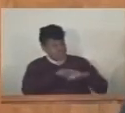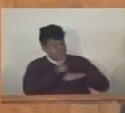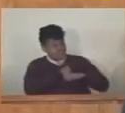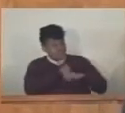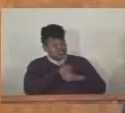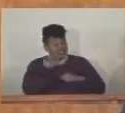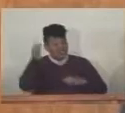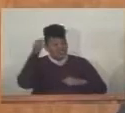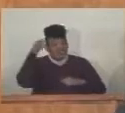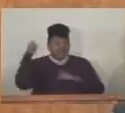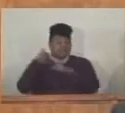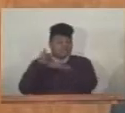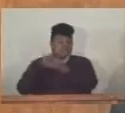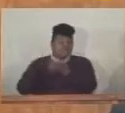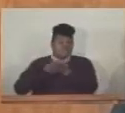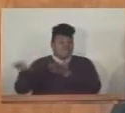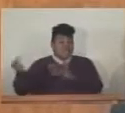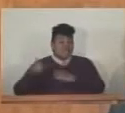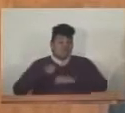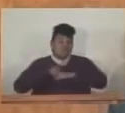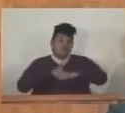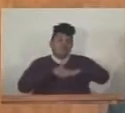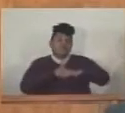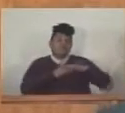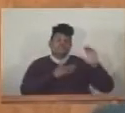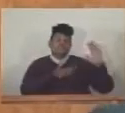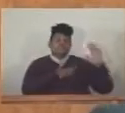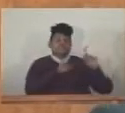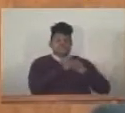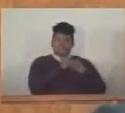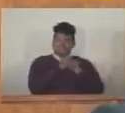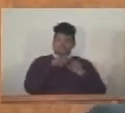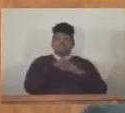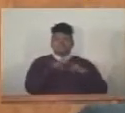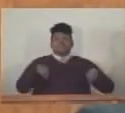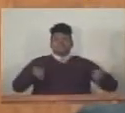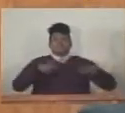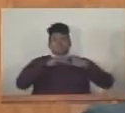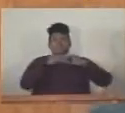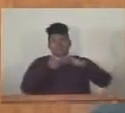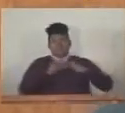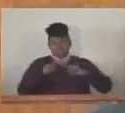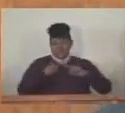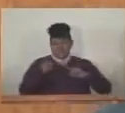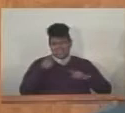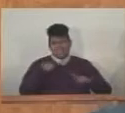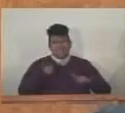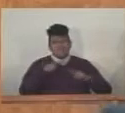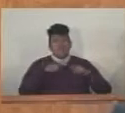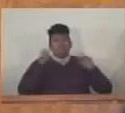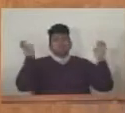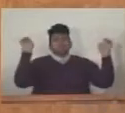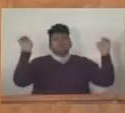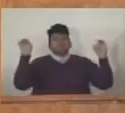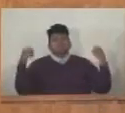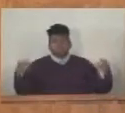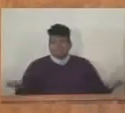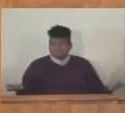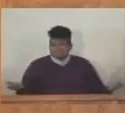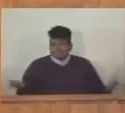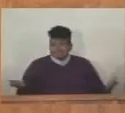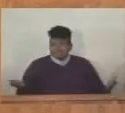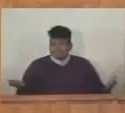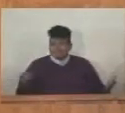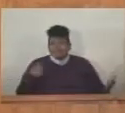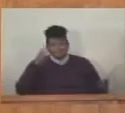failing to protect the citizens of our country. So when you tell me about a state of emergency, it